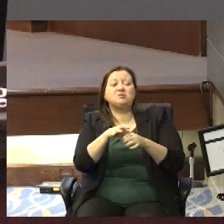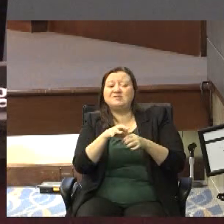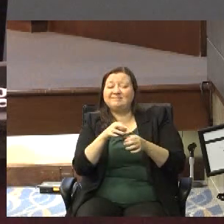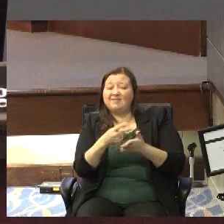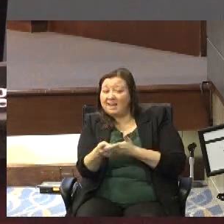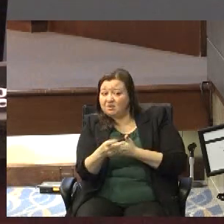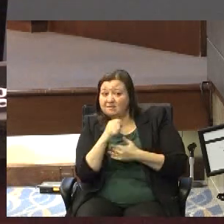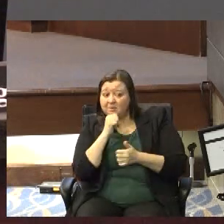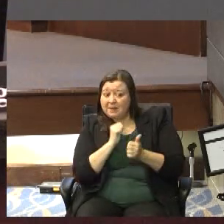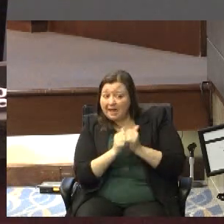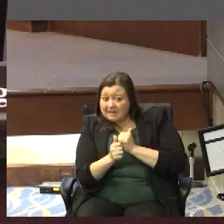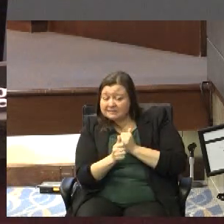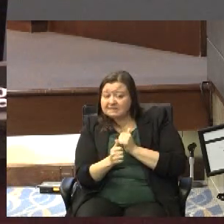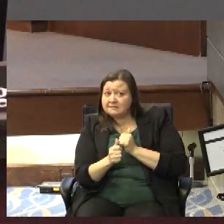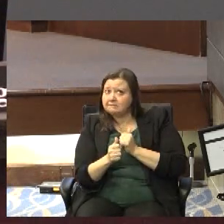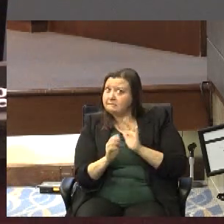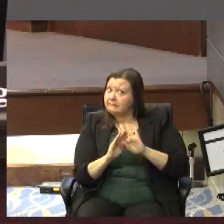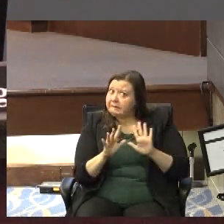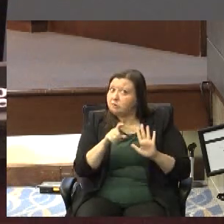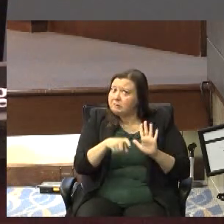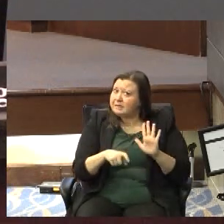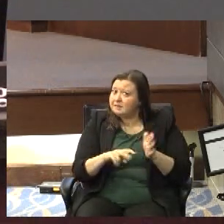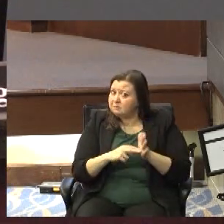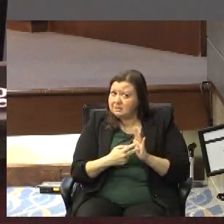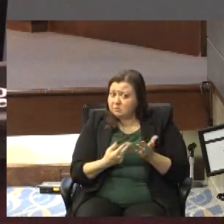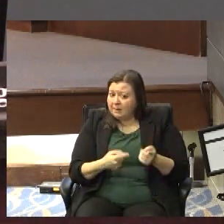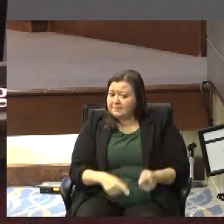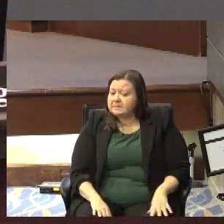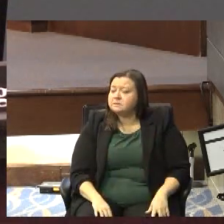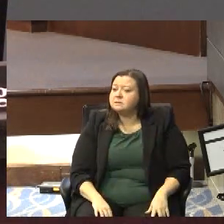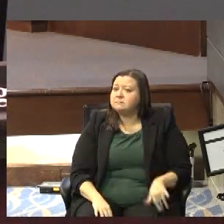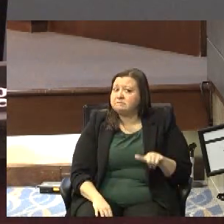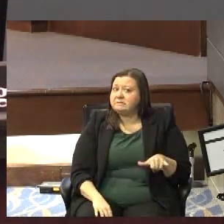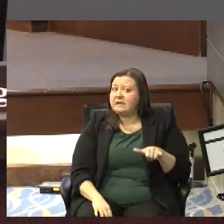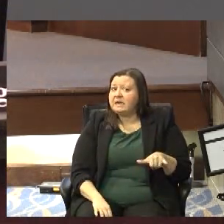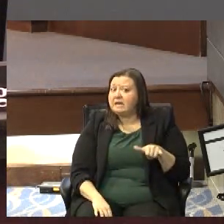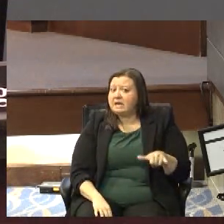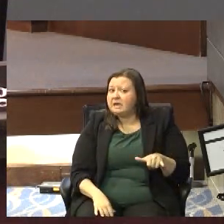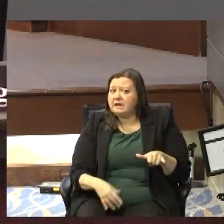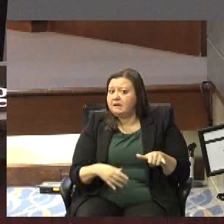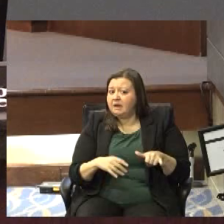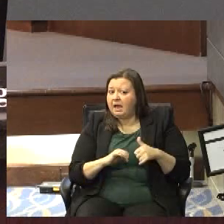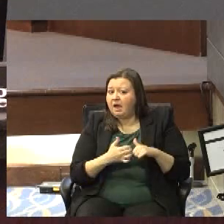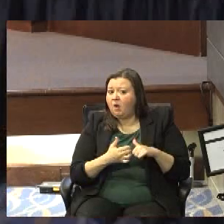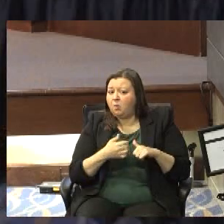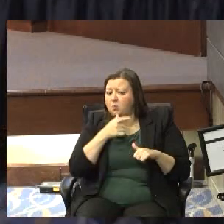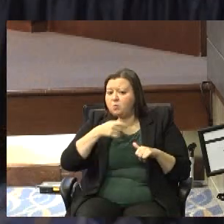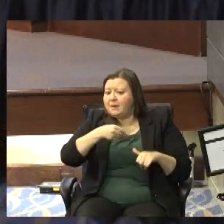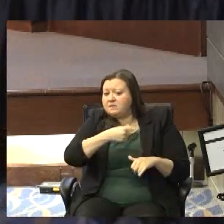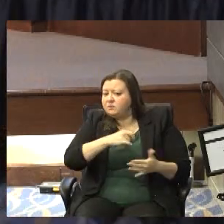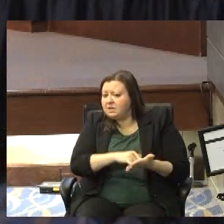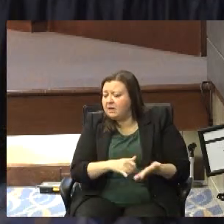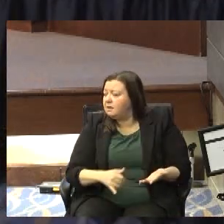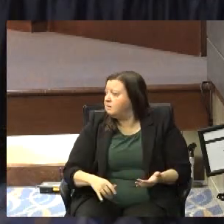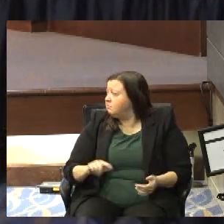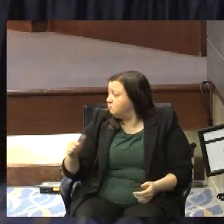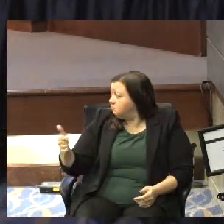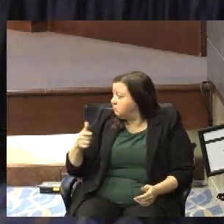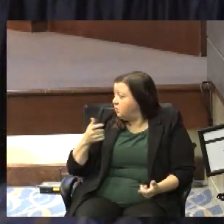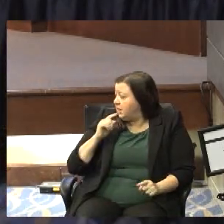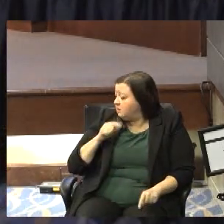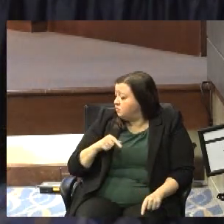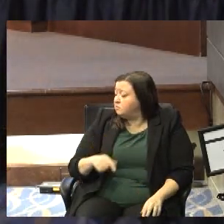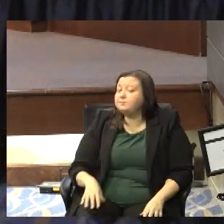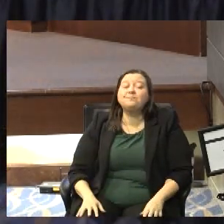and there's this glaring infrastructure need, does it just stay that way, or who foots the bill on that? You want to answer that one?